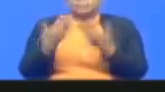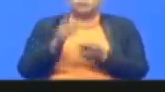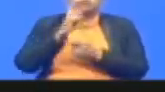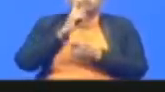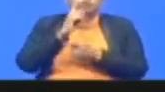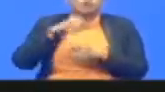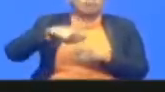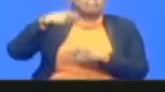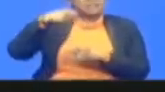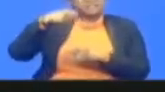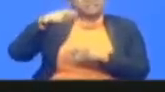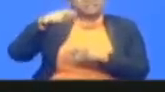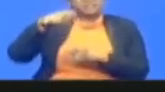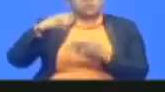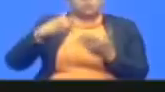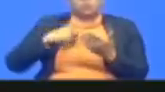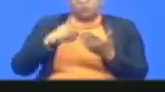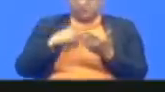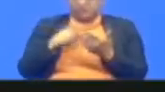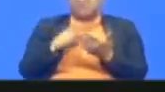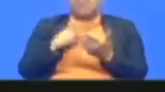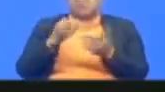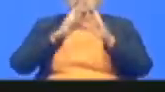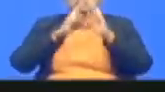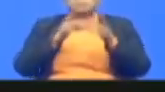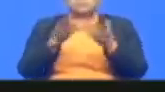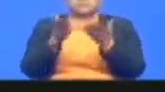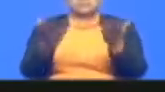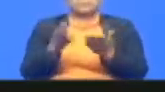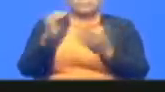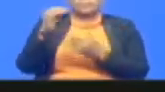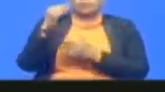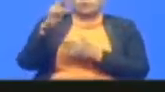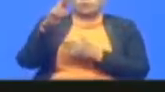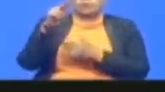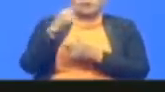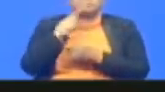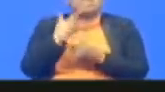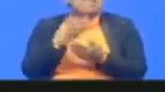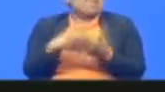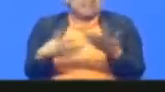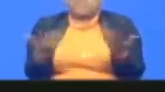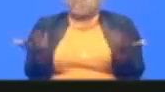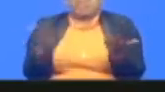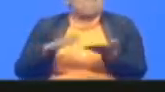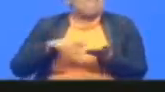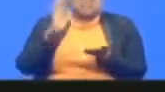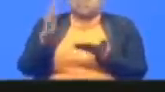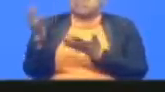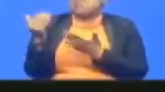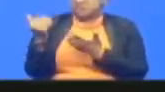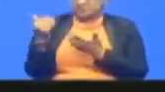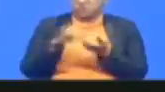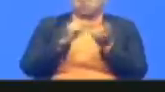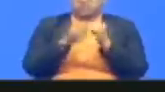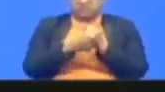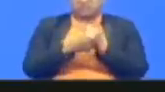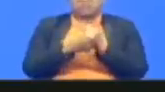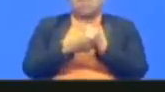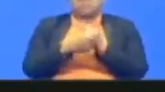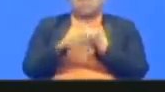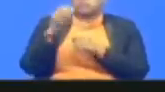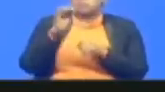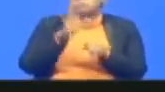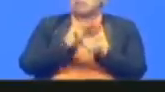reading. We have a couple of responses. Oguna Ogna, you say nothing much is expected to change. So many budgets have been